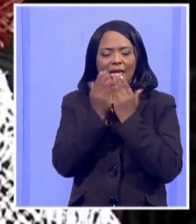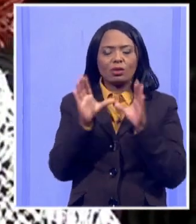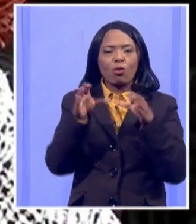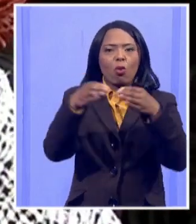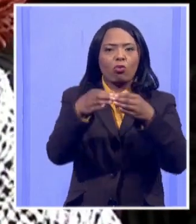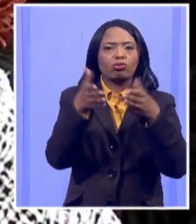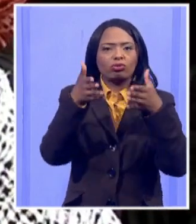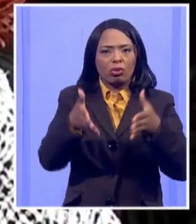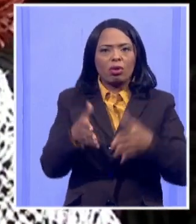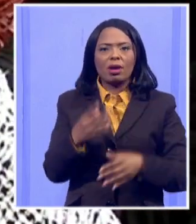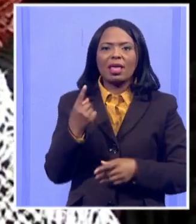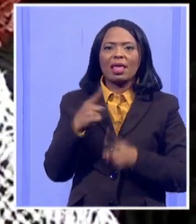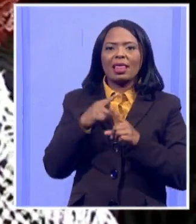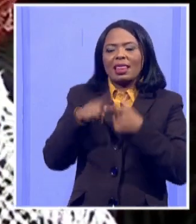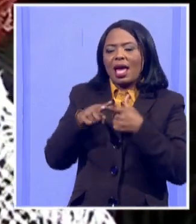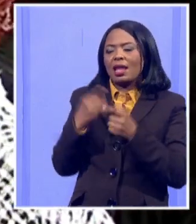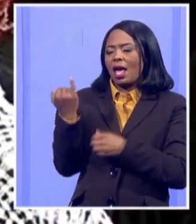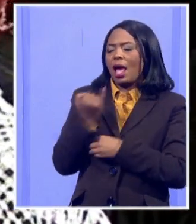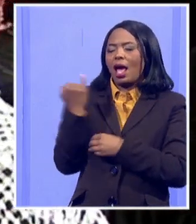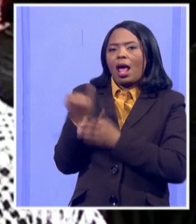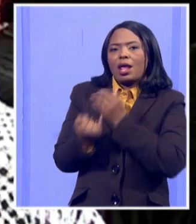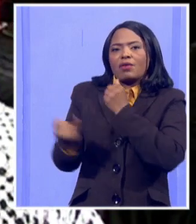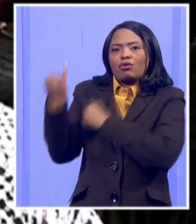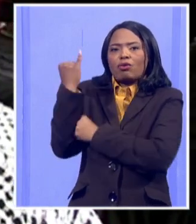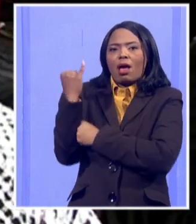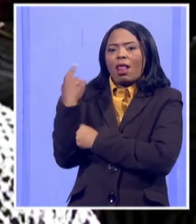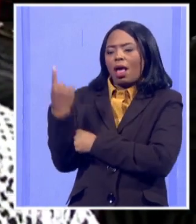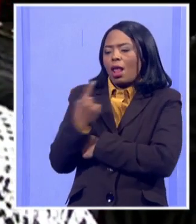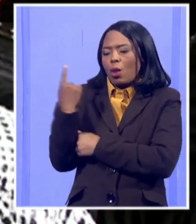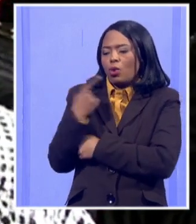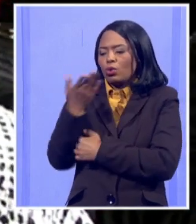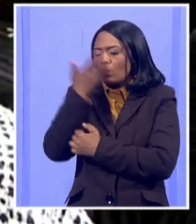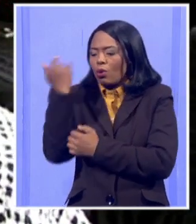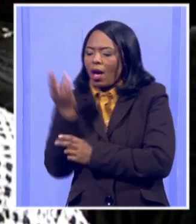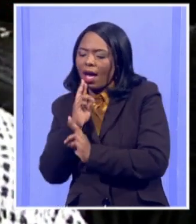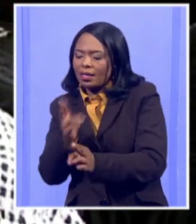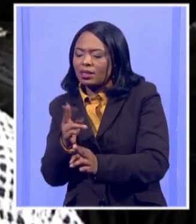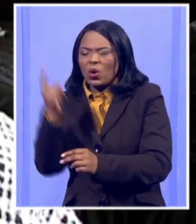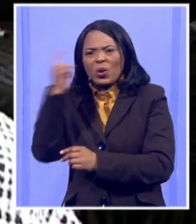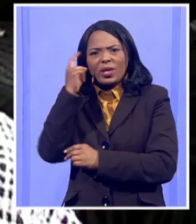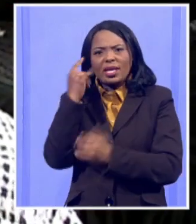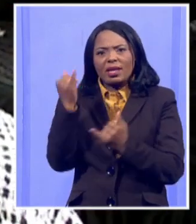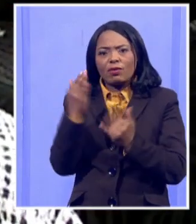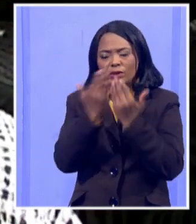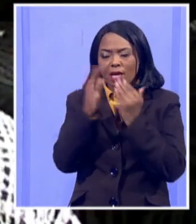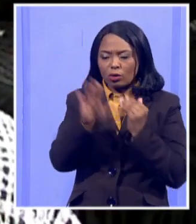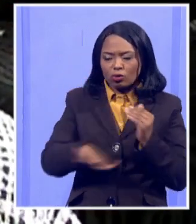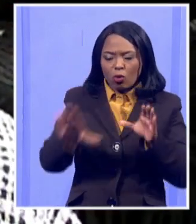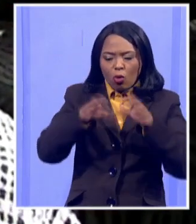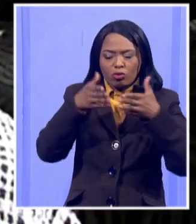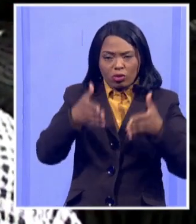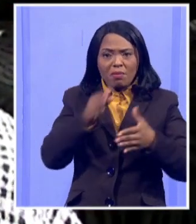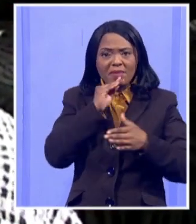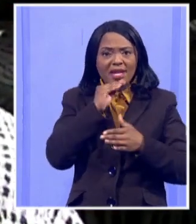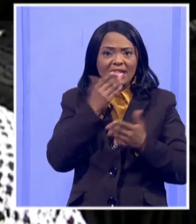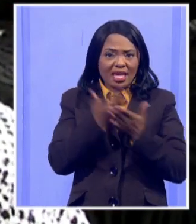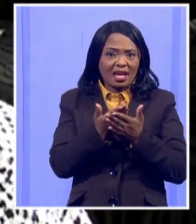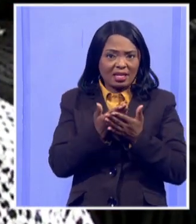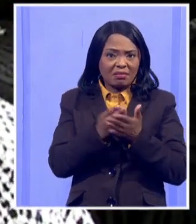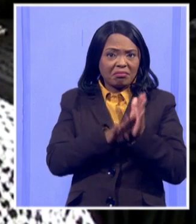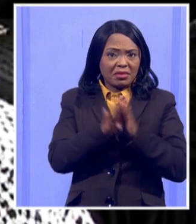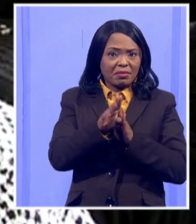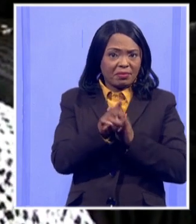by yourself, where you perhaps are stressed, not knowing what to answer? Do you think that studying as a group makes a difference? Yes, it does make a